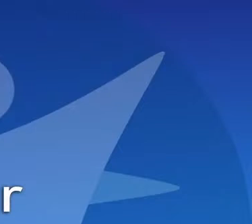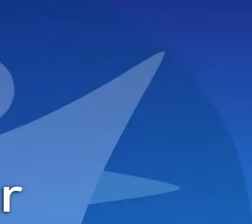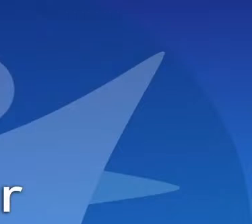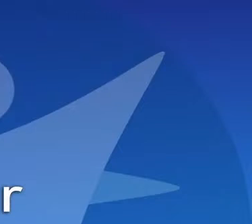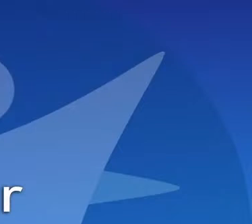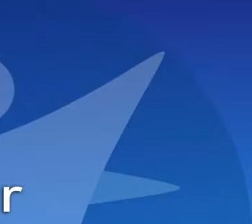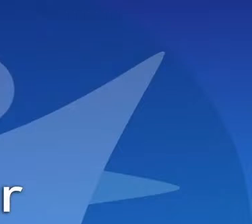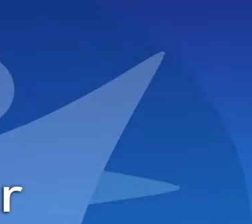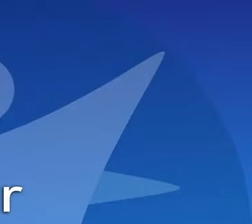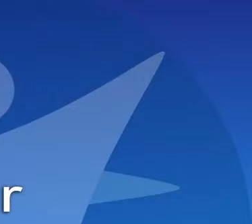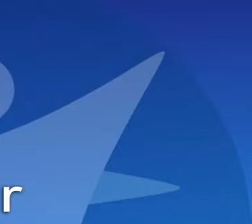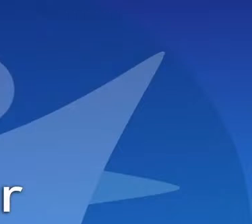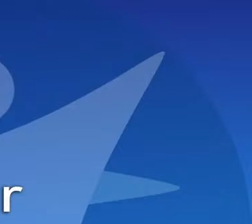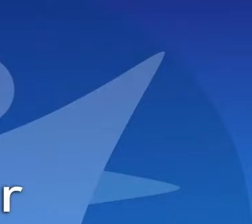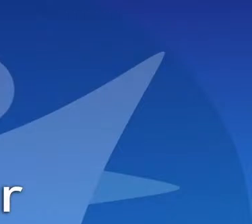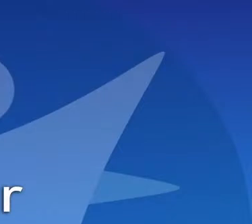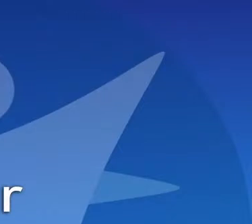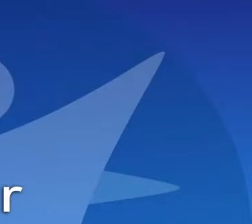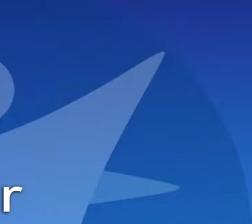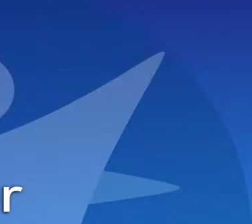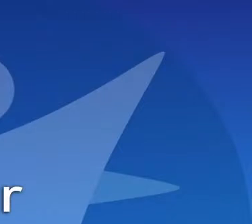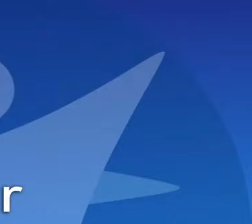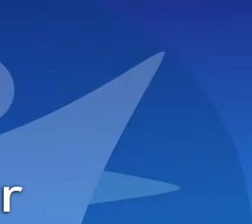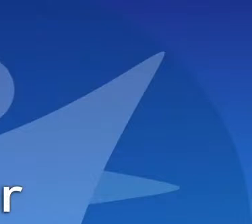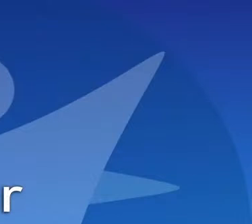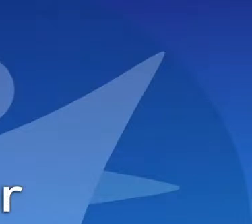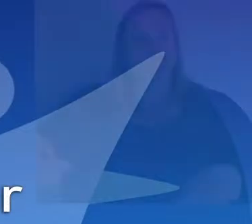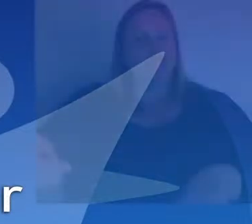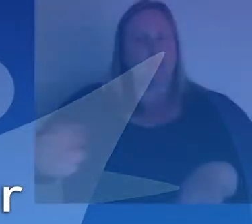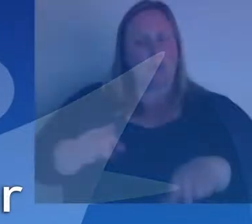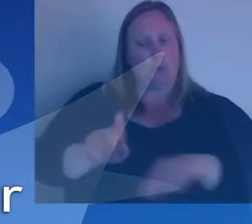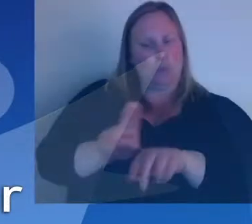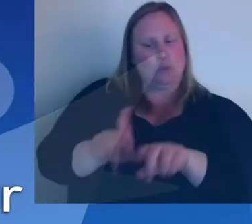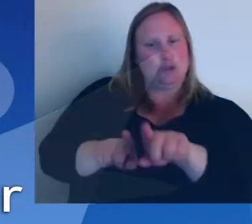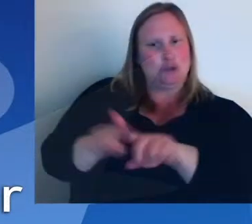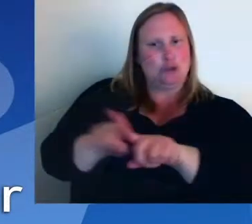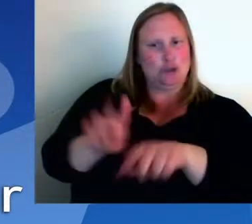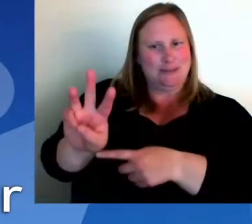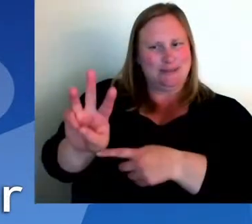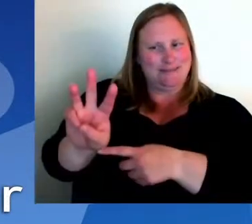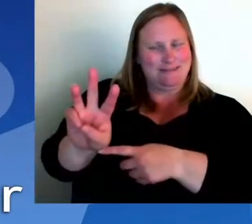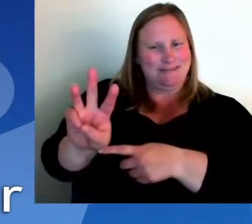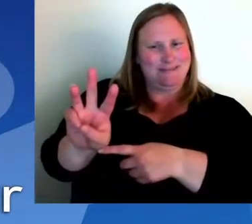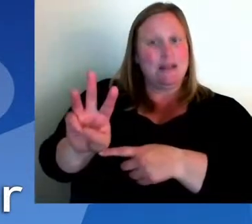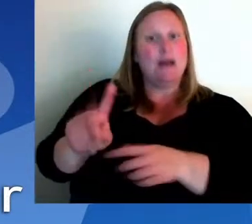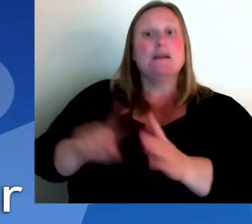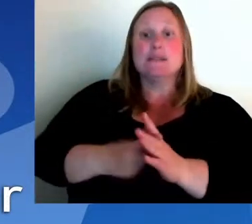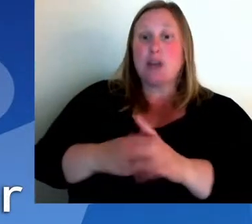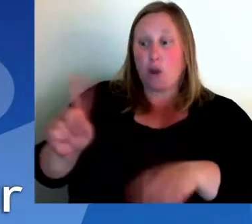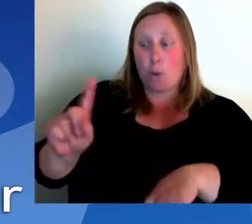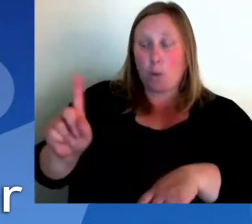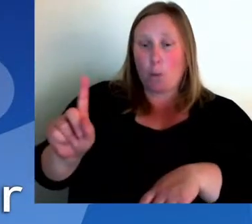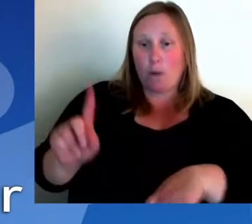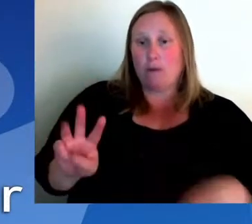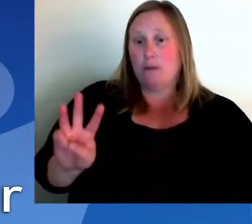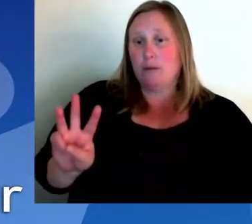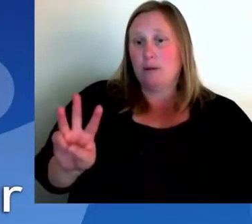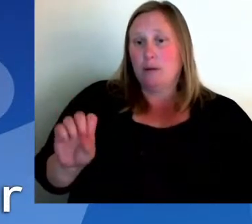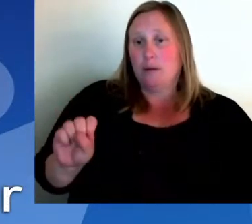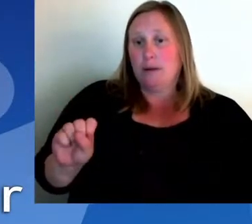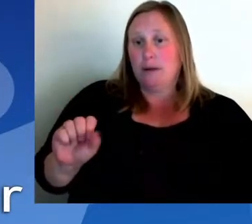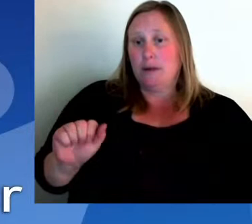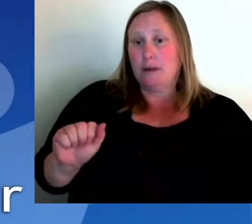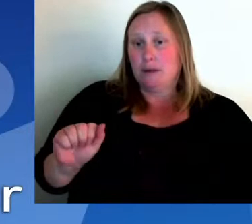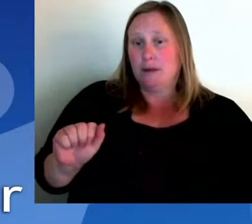you can use *6 to mute and unmute your phone. And let's begin right now with Heather Poltrock at WSAW in